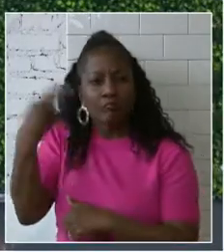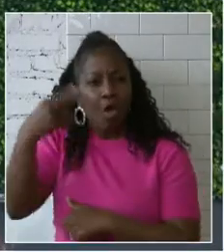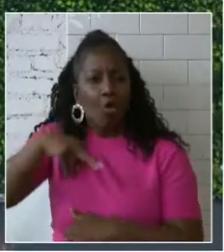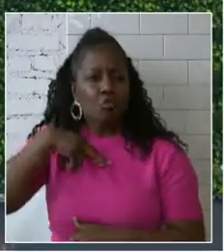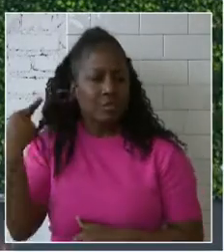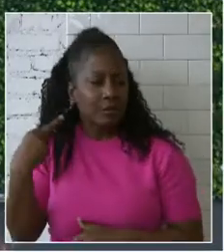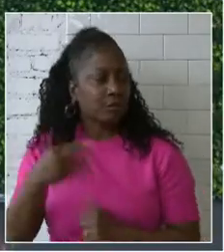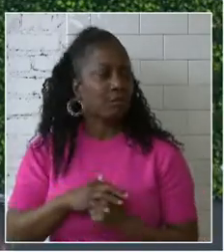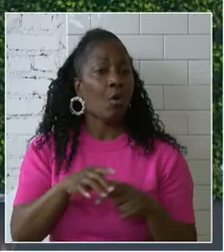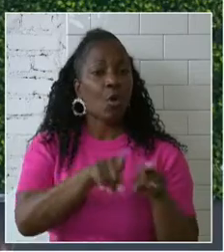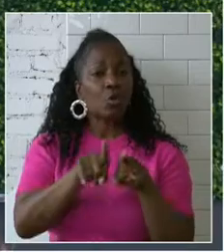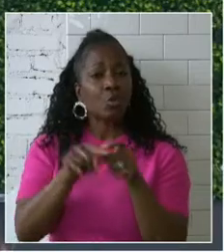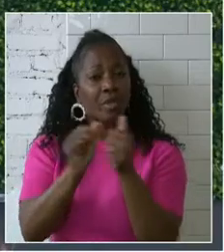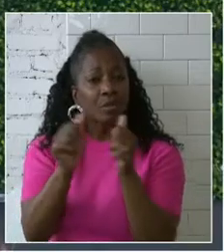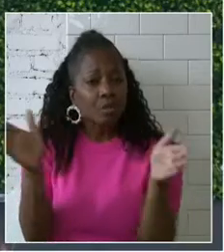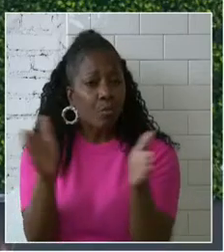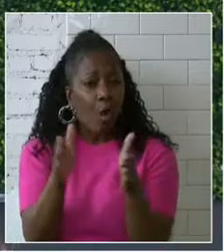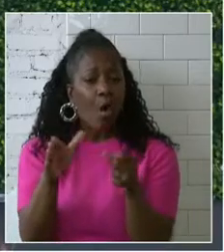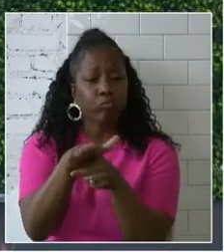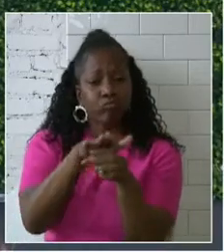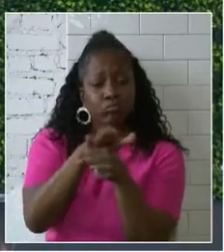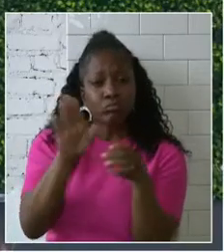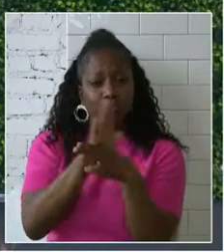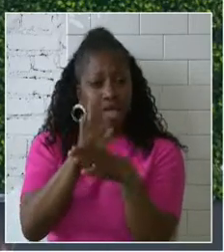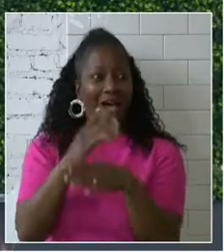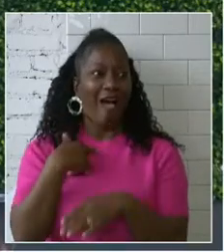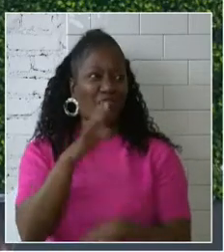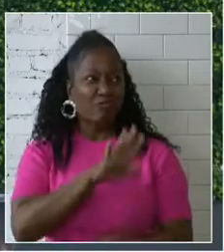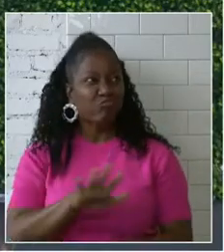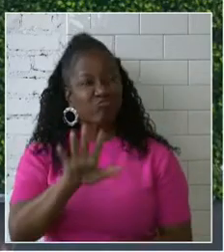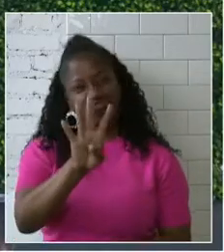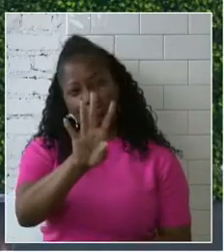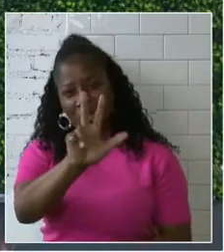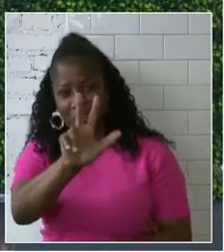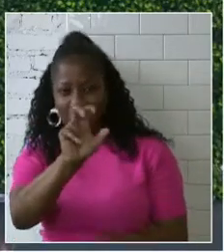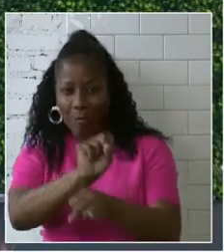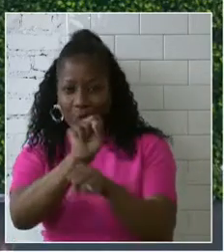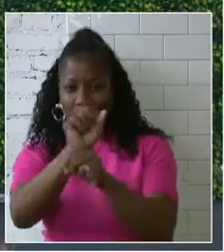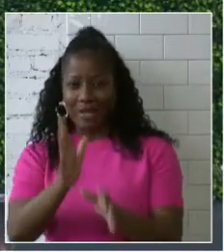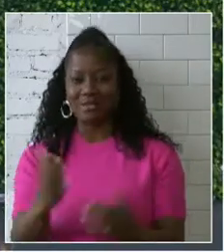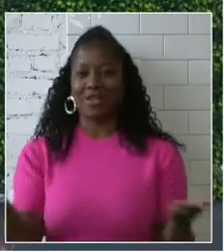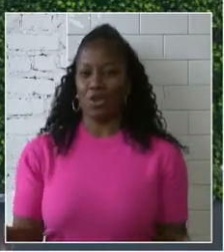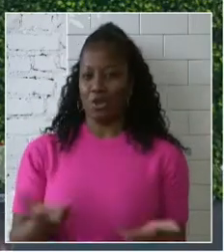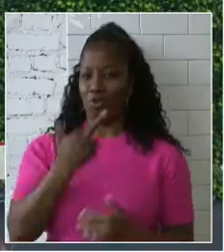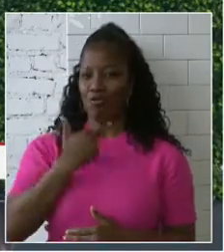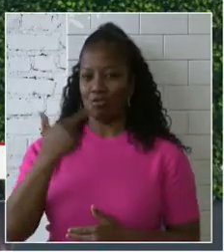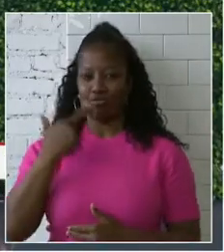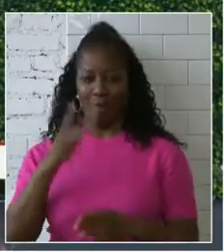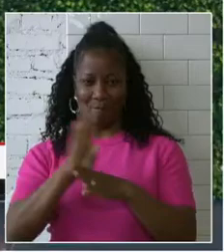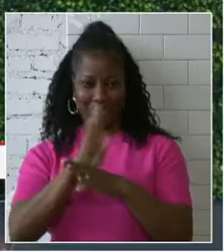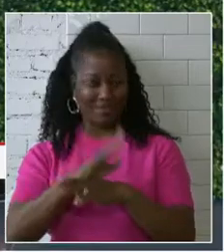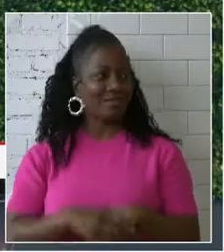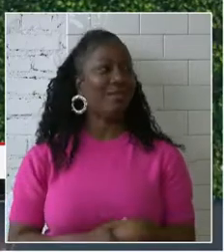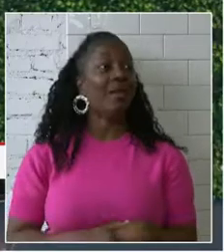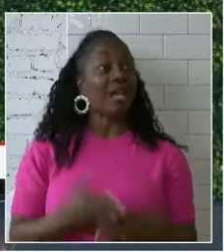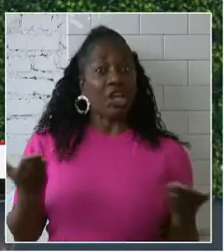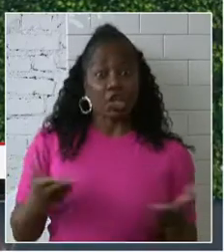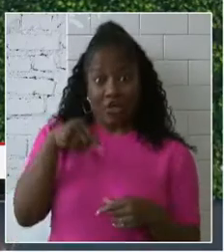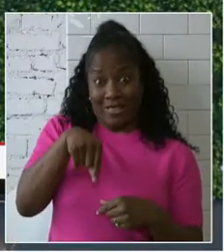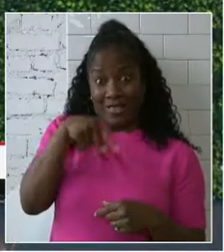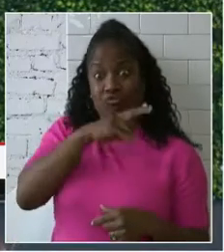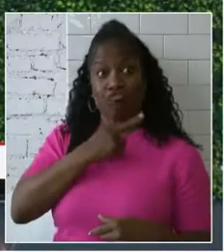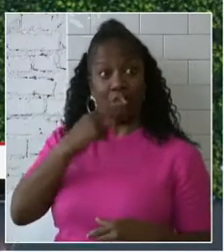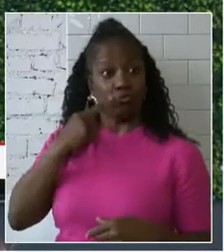Department of Small Local Businesses, I have approximately 43 employees. In the restaurant, His and Hers, I have